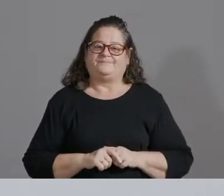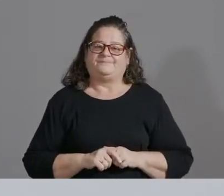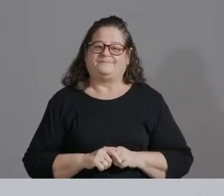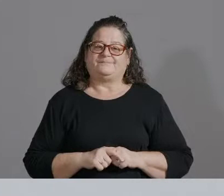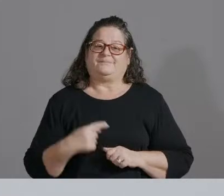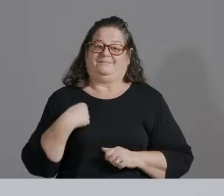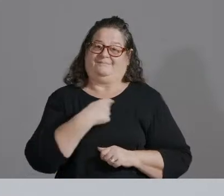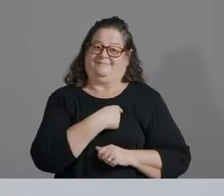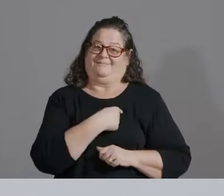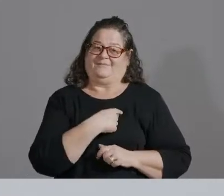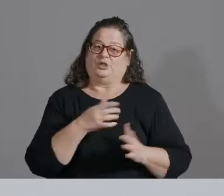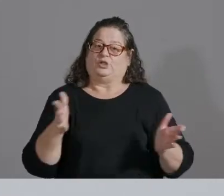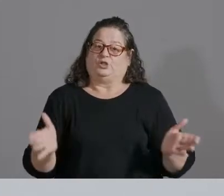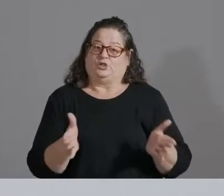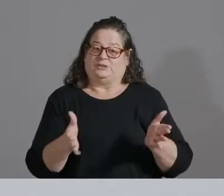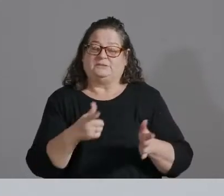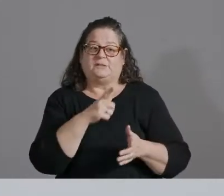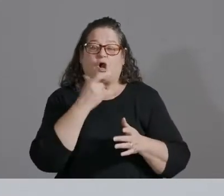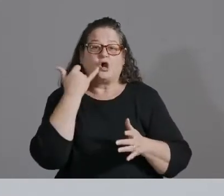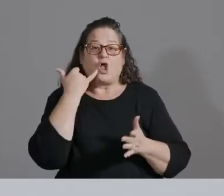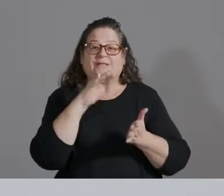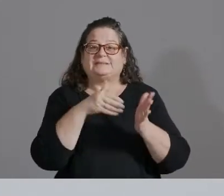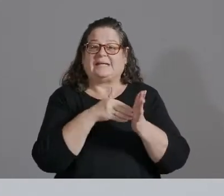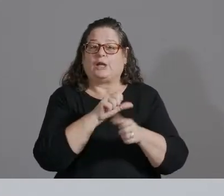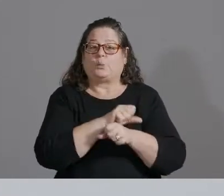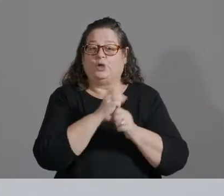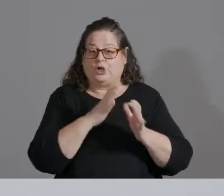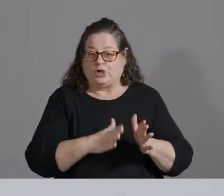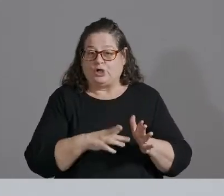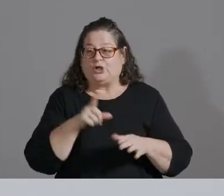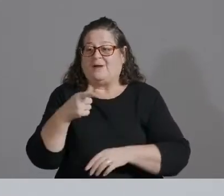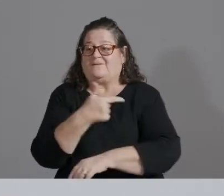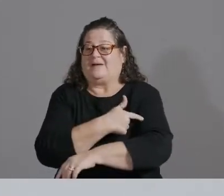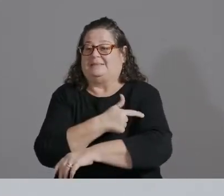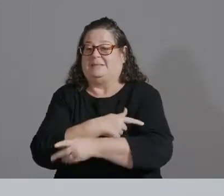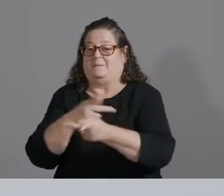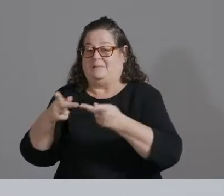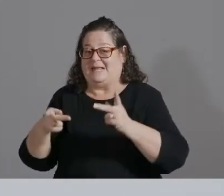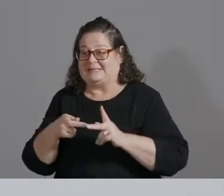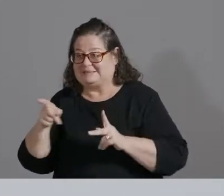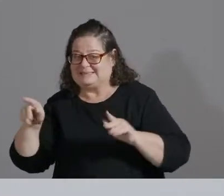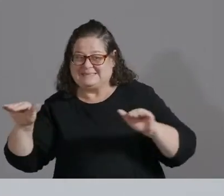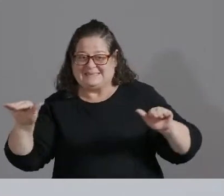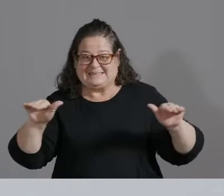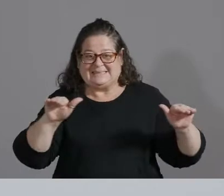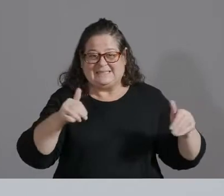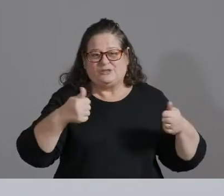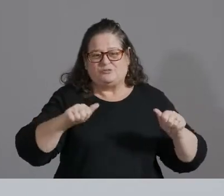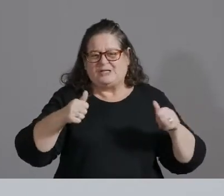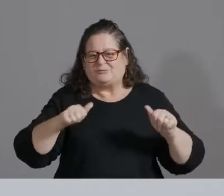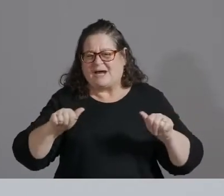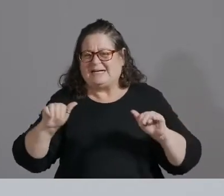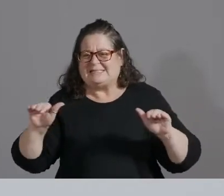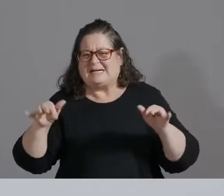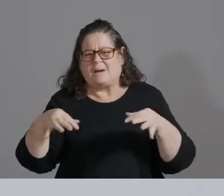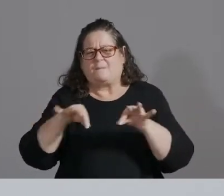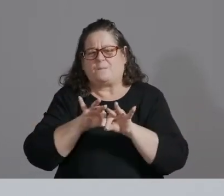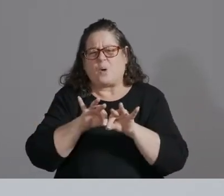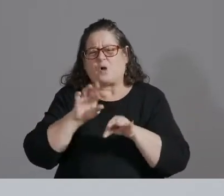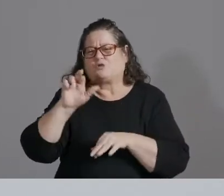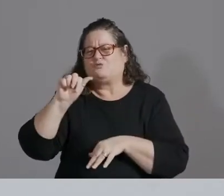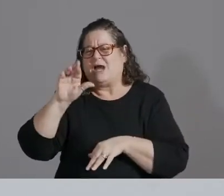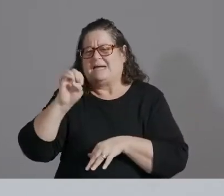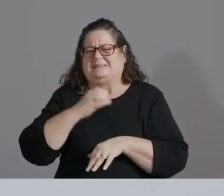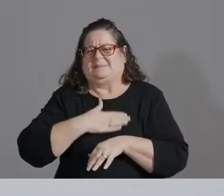center, to our people who are at our state vaccination sites, this is a very important piece of data, so please make sure that you are asking for it. If